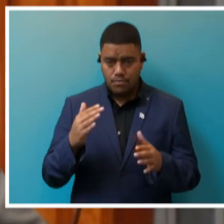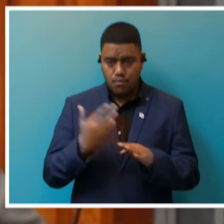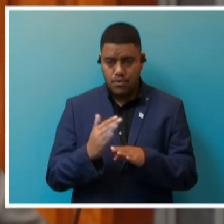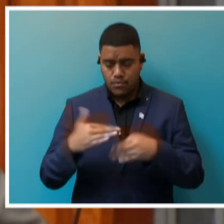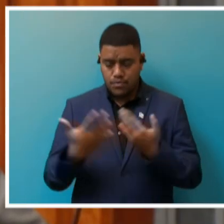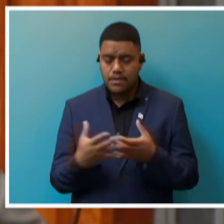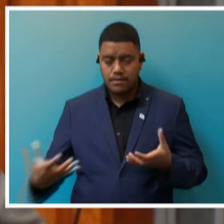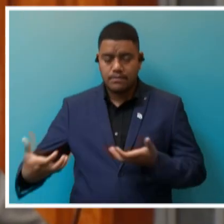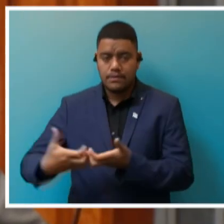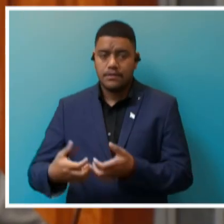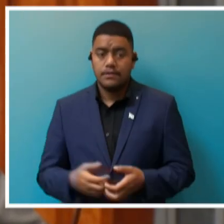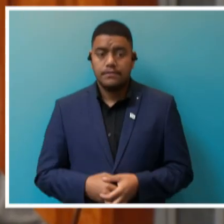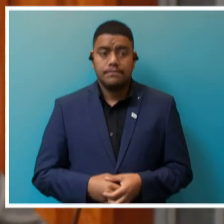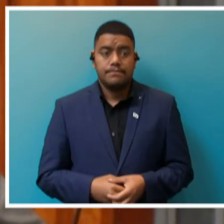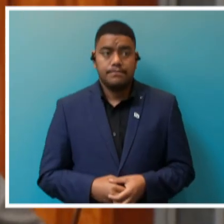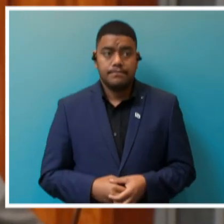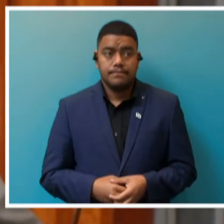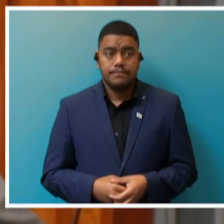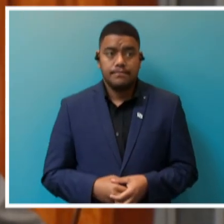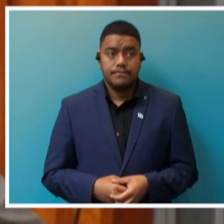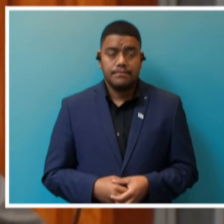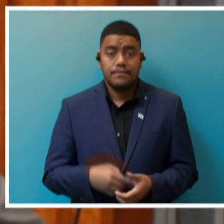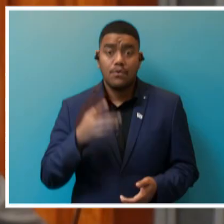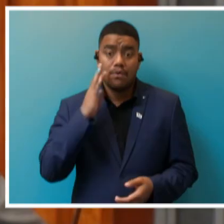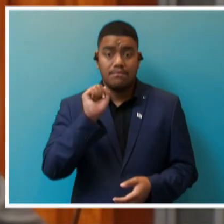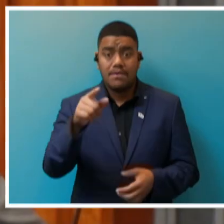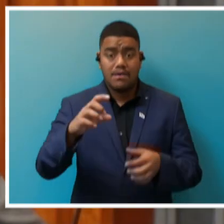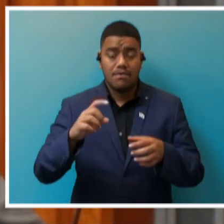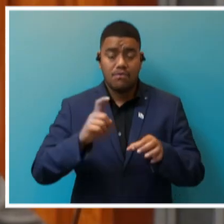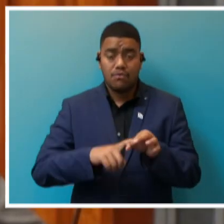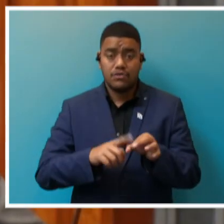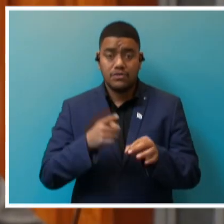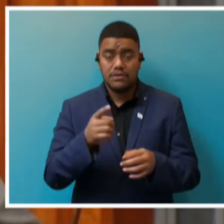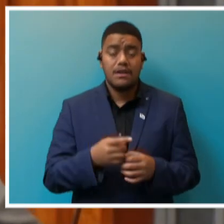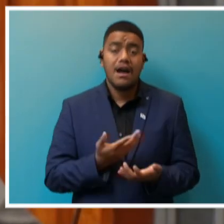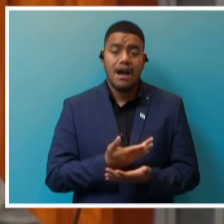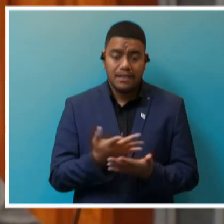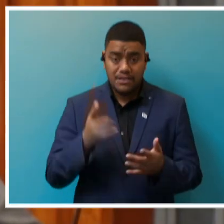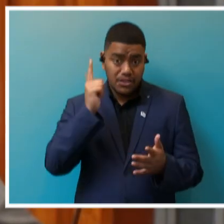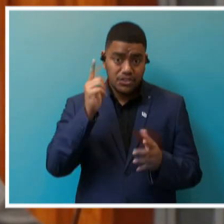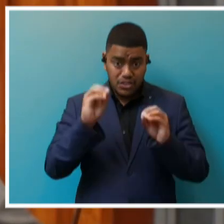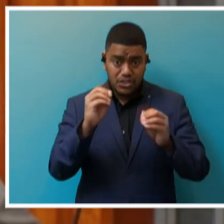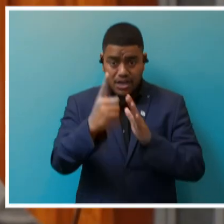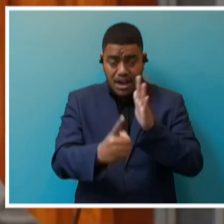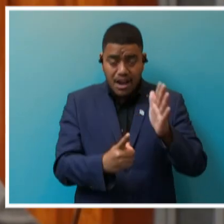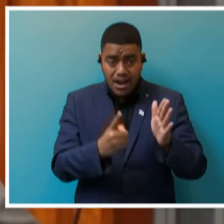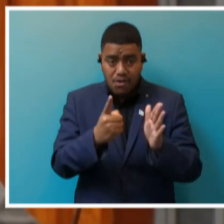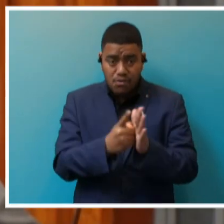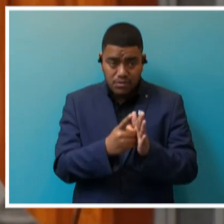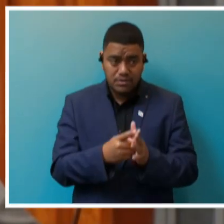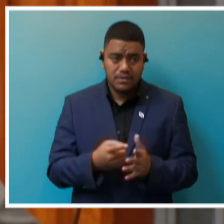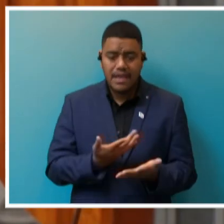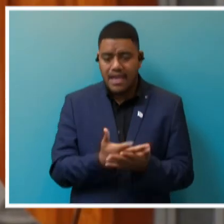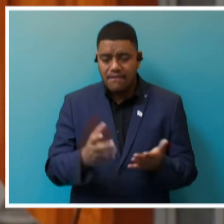function. Mr. Speaker, sir, in relation to the question, the detailed monitoring of teaching hours for every educator and every course